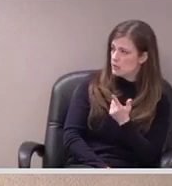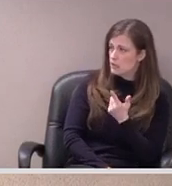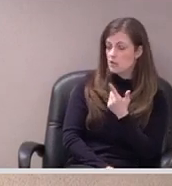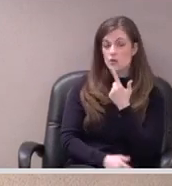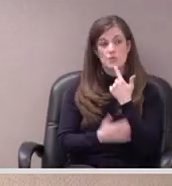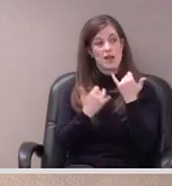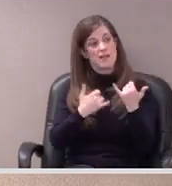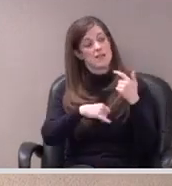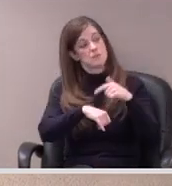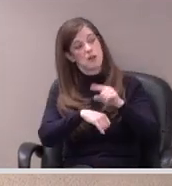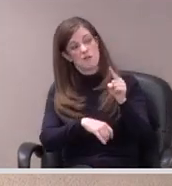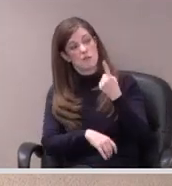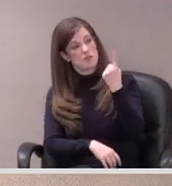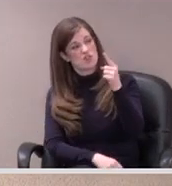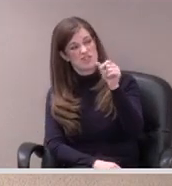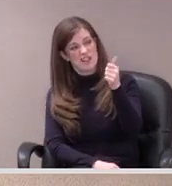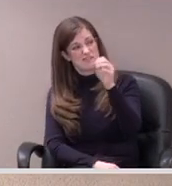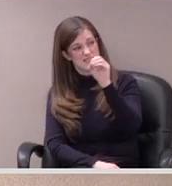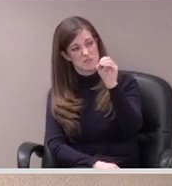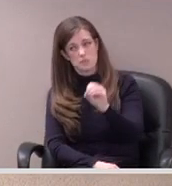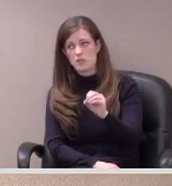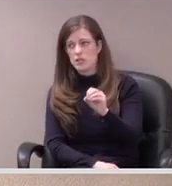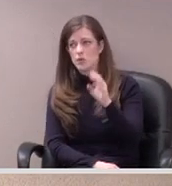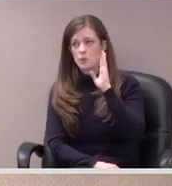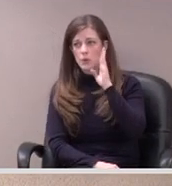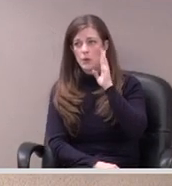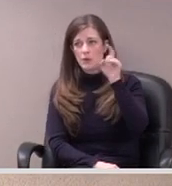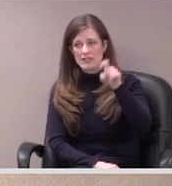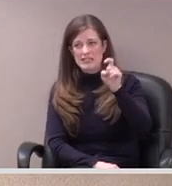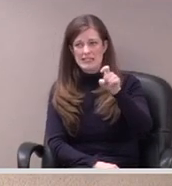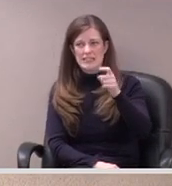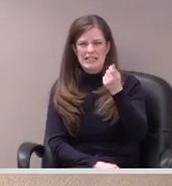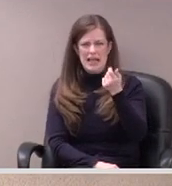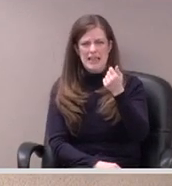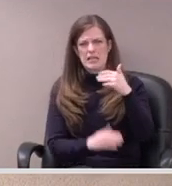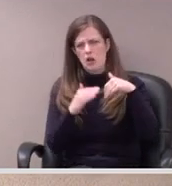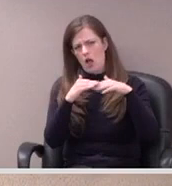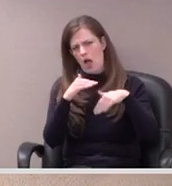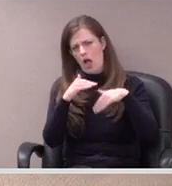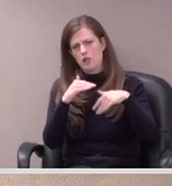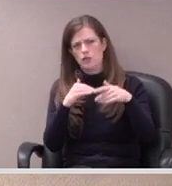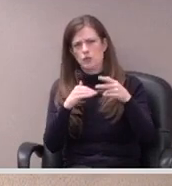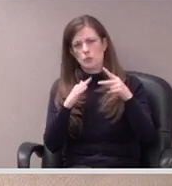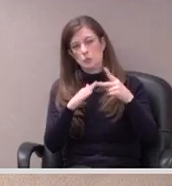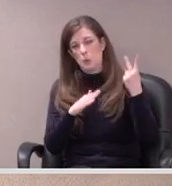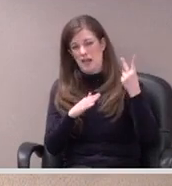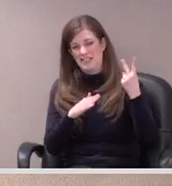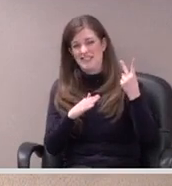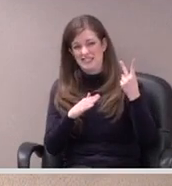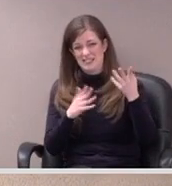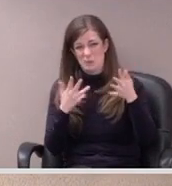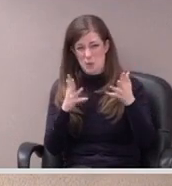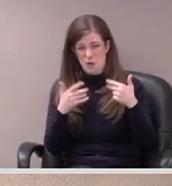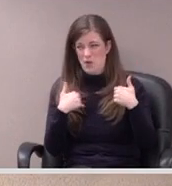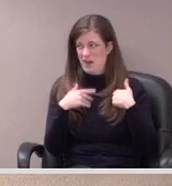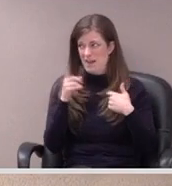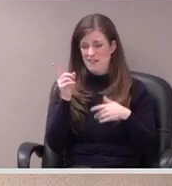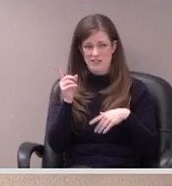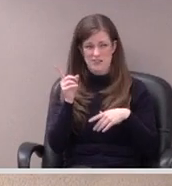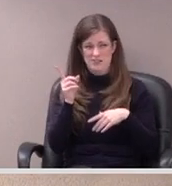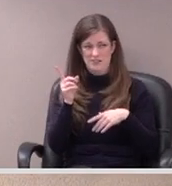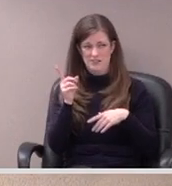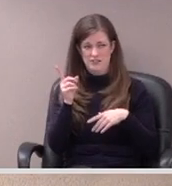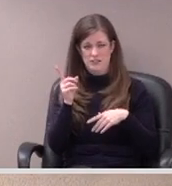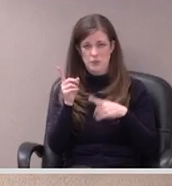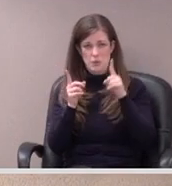this point, if we were just to have 10%, we would actually need a little under twice what we have here.